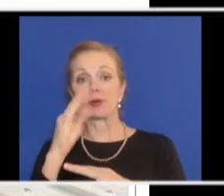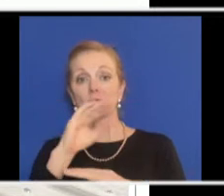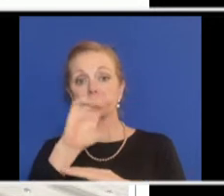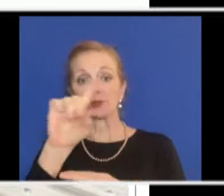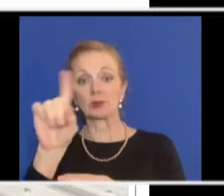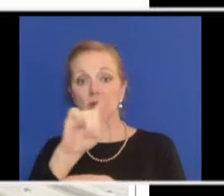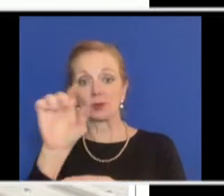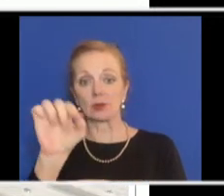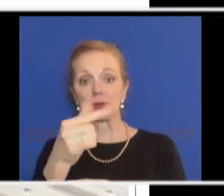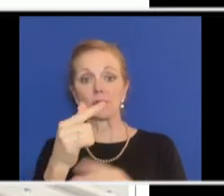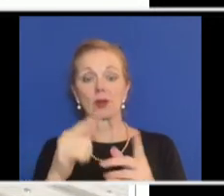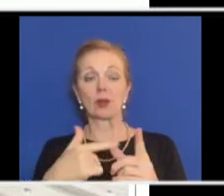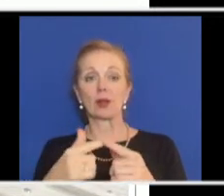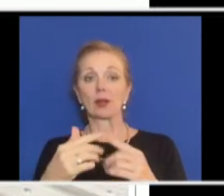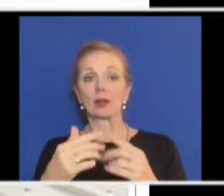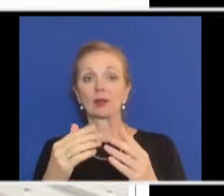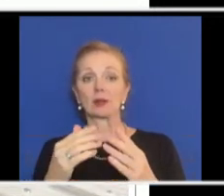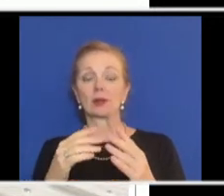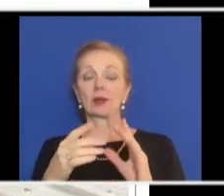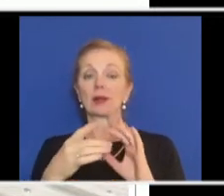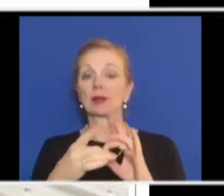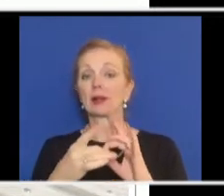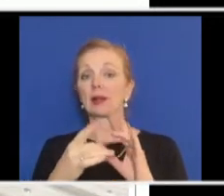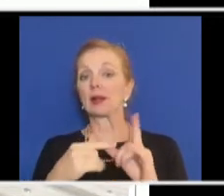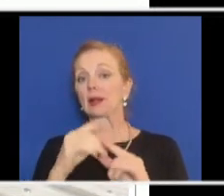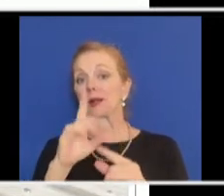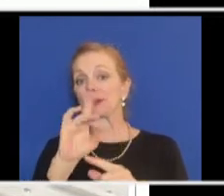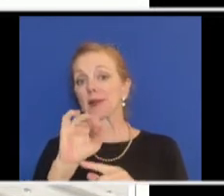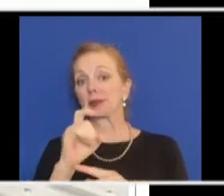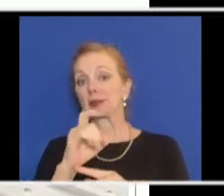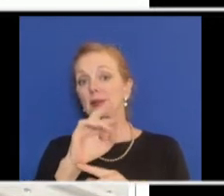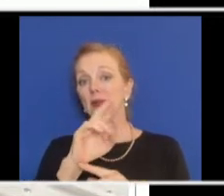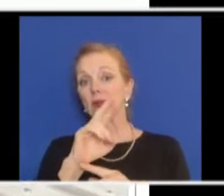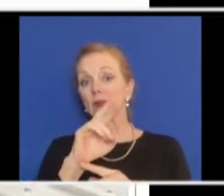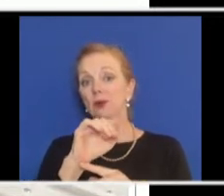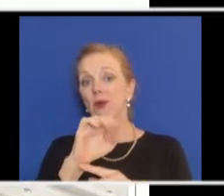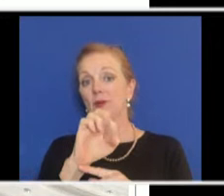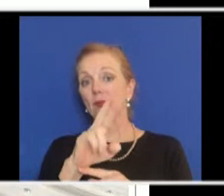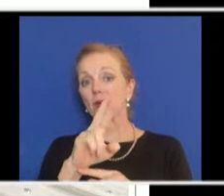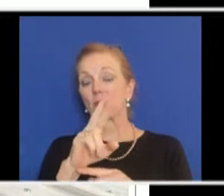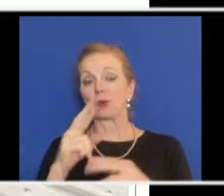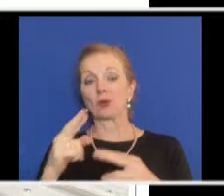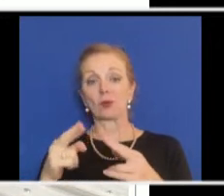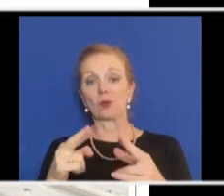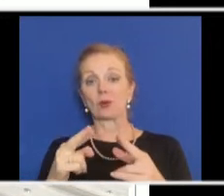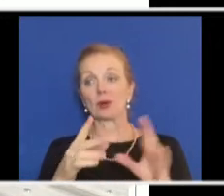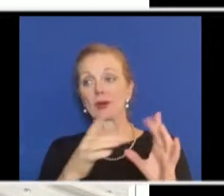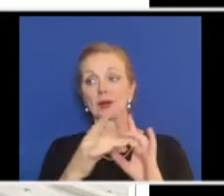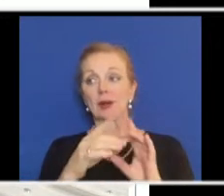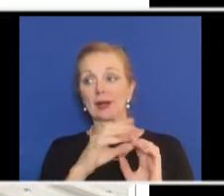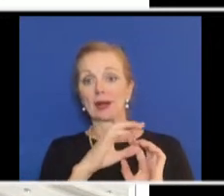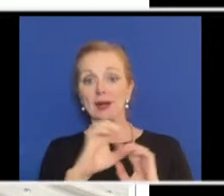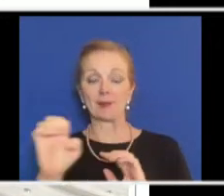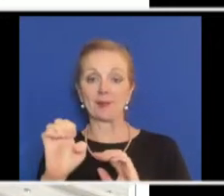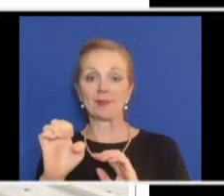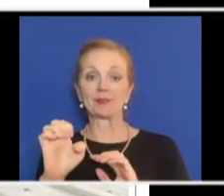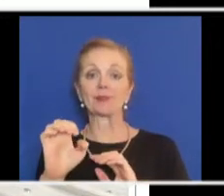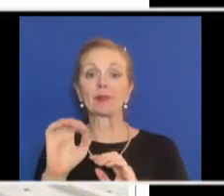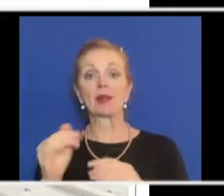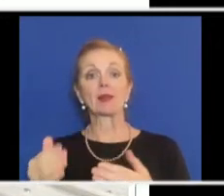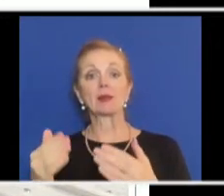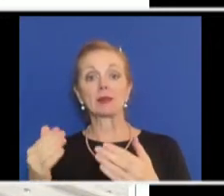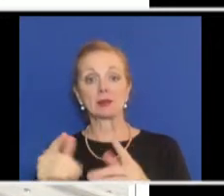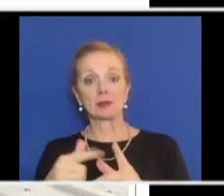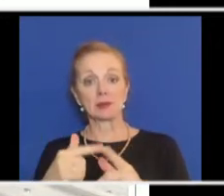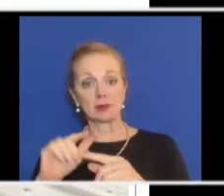here that would ultimately collect connect to Dixie River Road there would also be future connectivity to the east this site provides for and